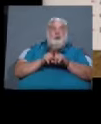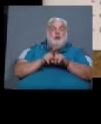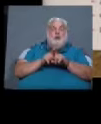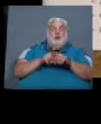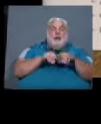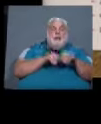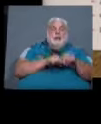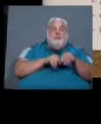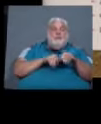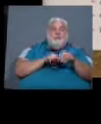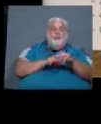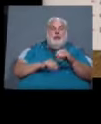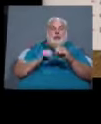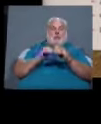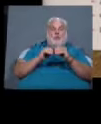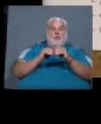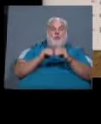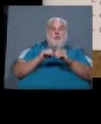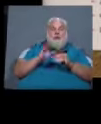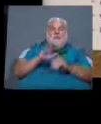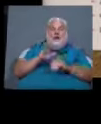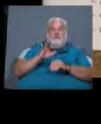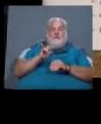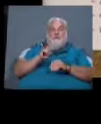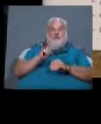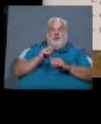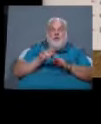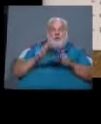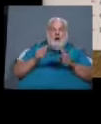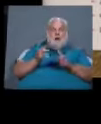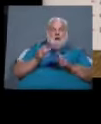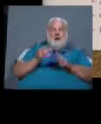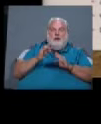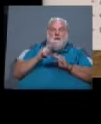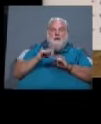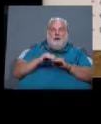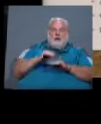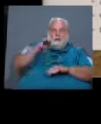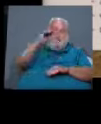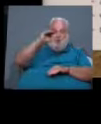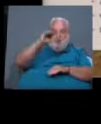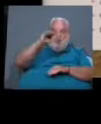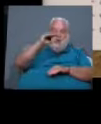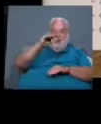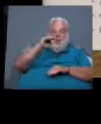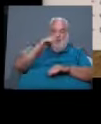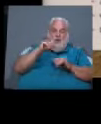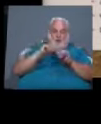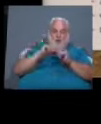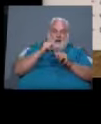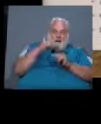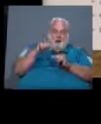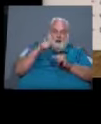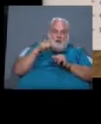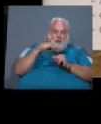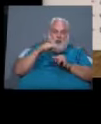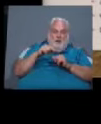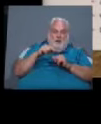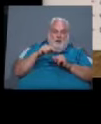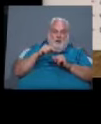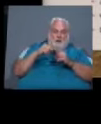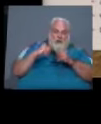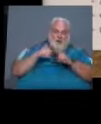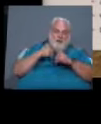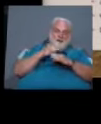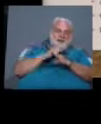landscaping using 5-foot wide and 12-foot tall evergreens to create any kind of